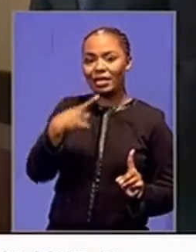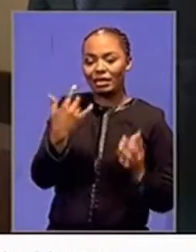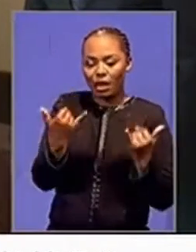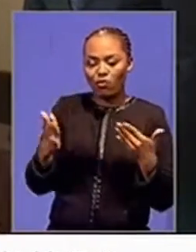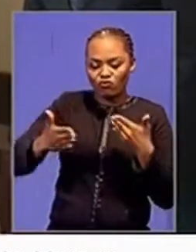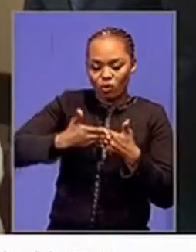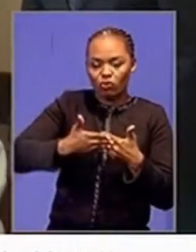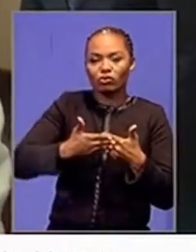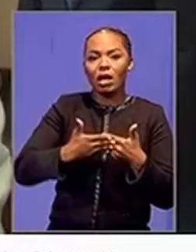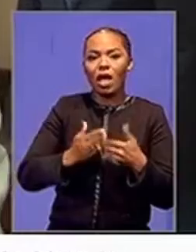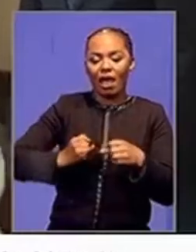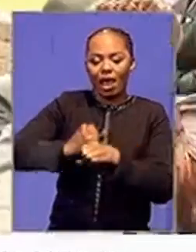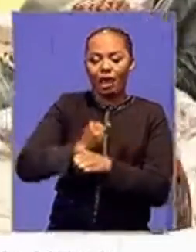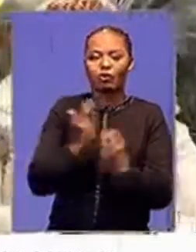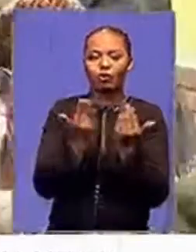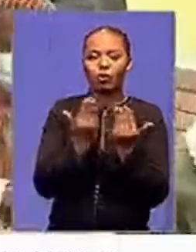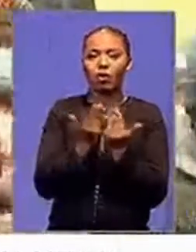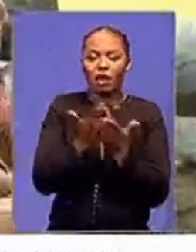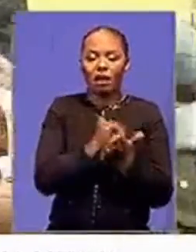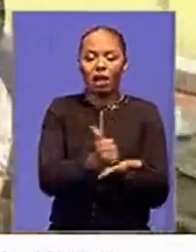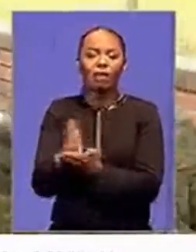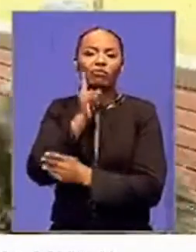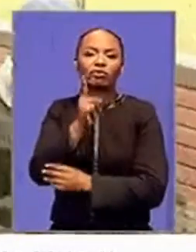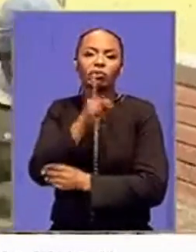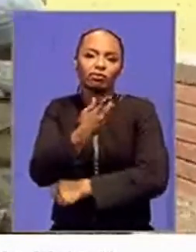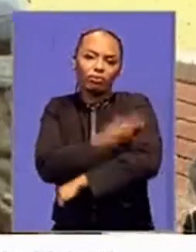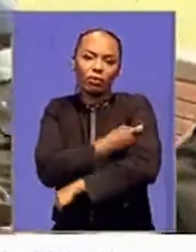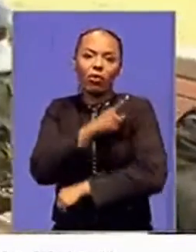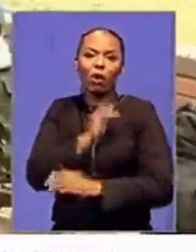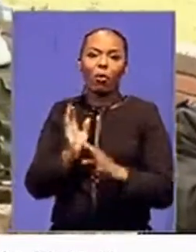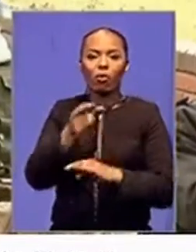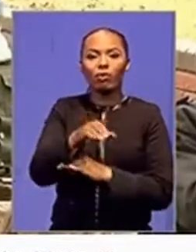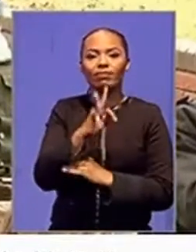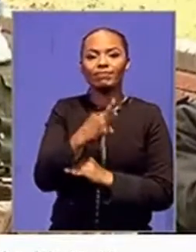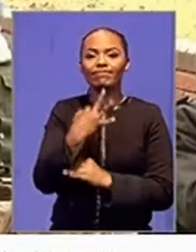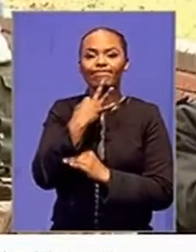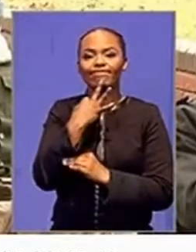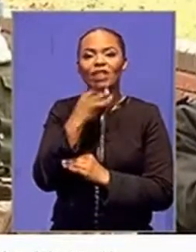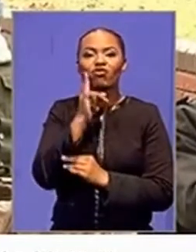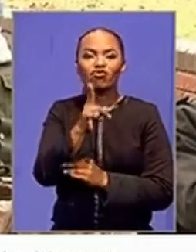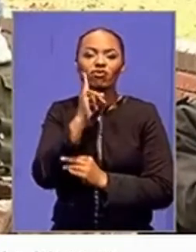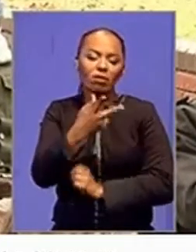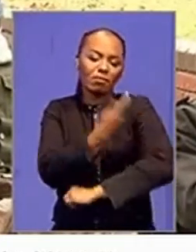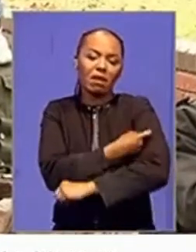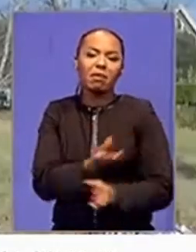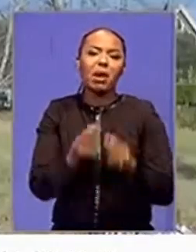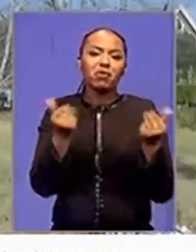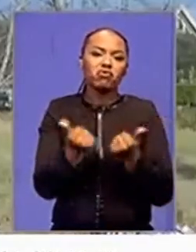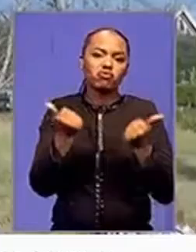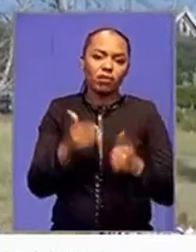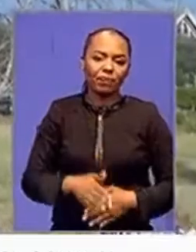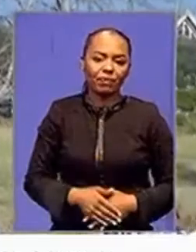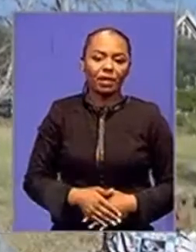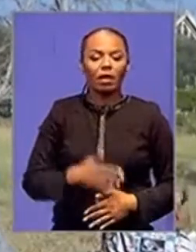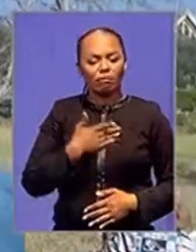la Moento. Ke batho ba fetang dikete tse 3 ba sebetsang lefapheng la thuto ba seng ba entilwe. I'm very confident that we will